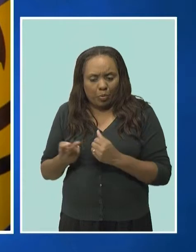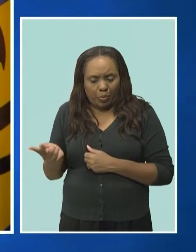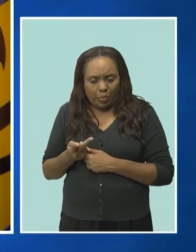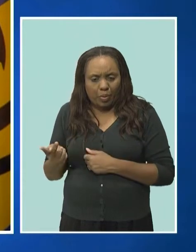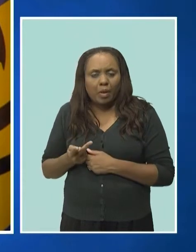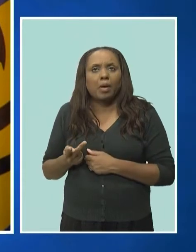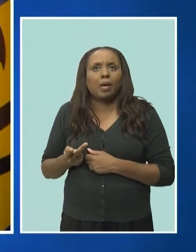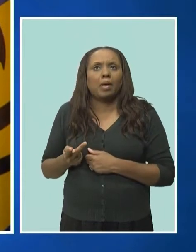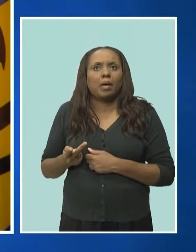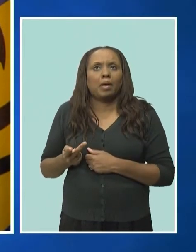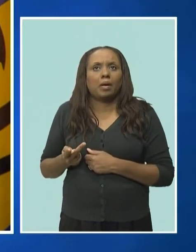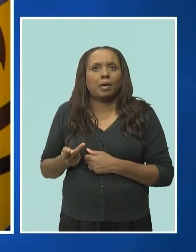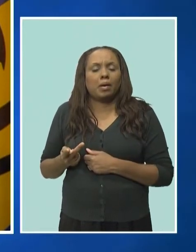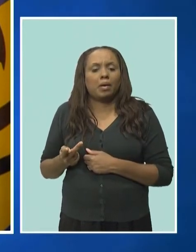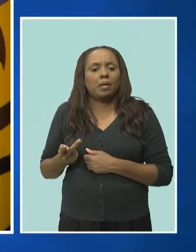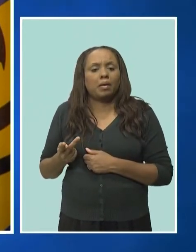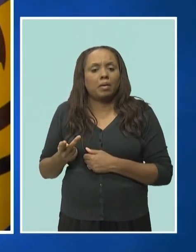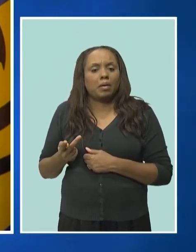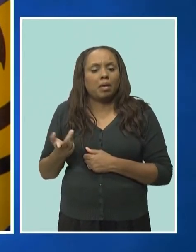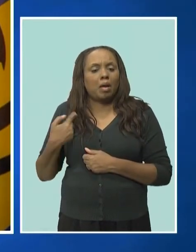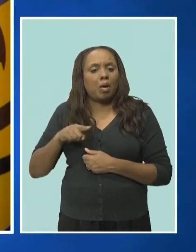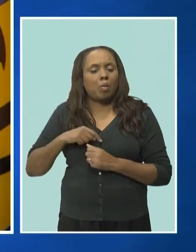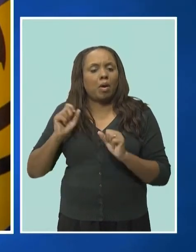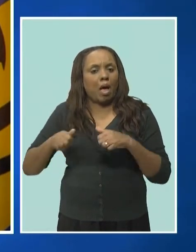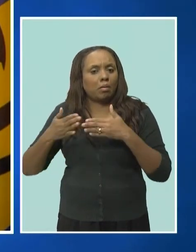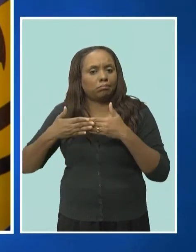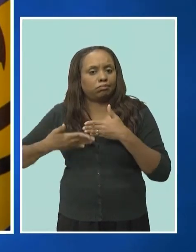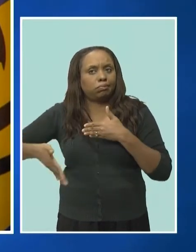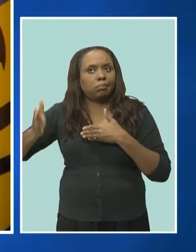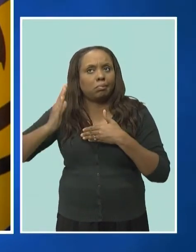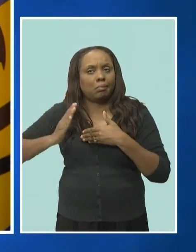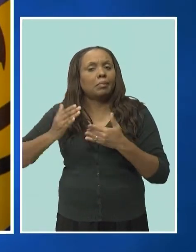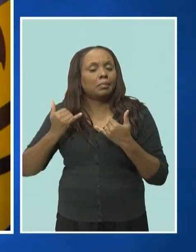that we have outlined already, whether it is through